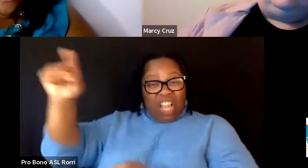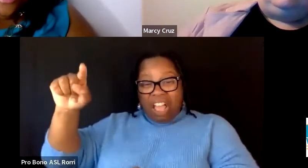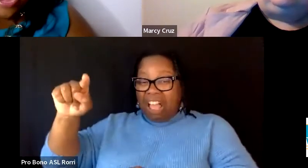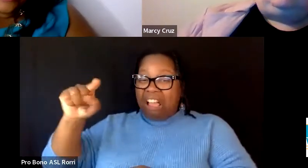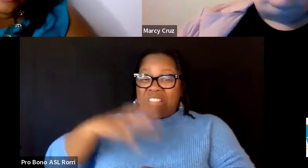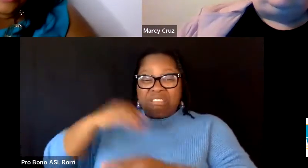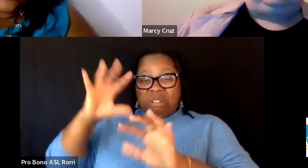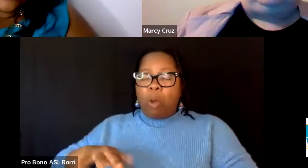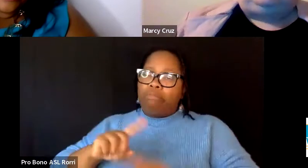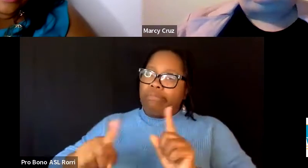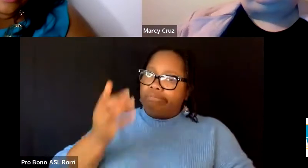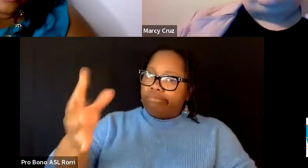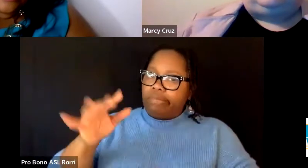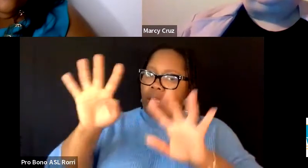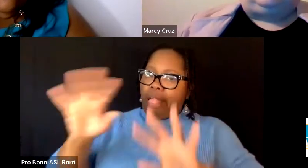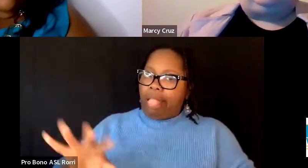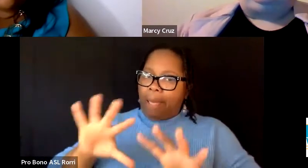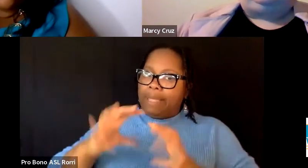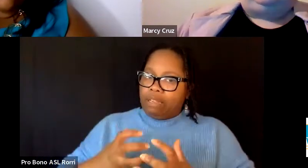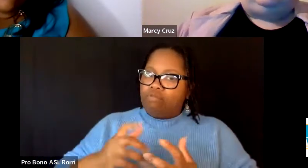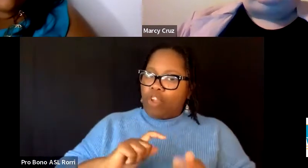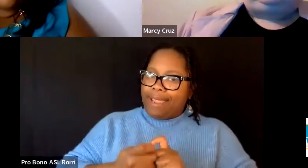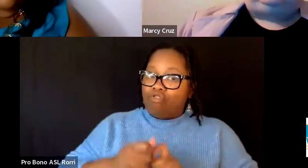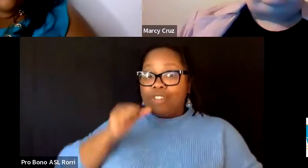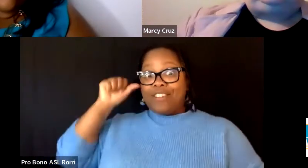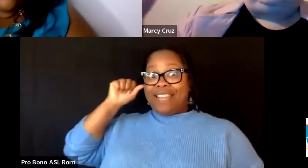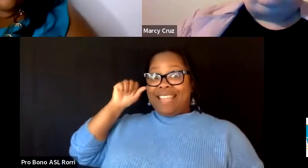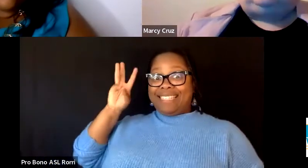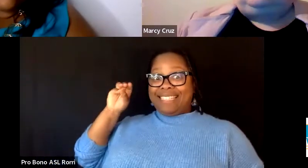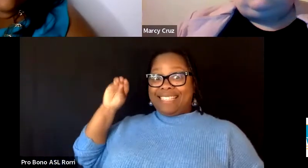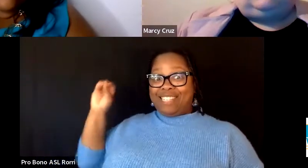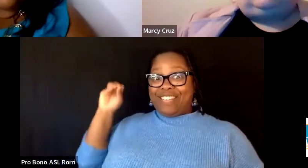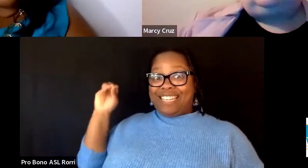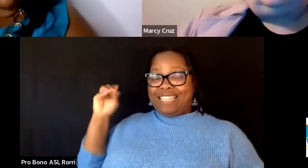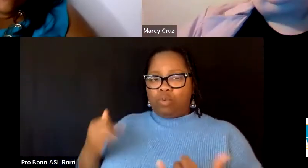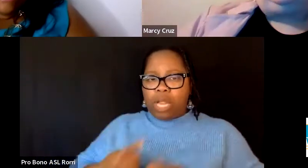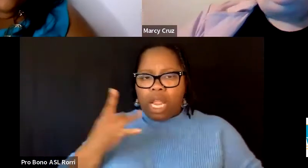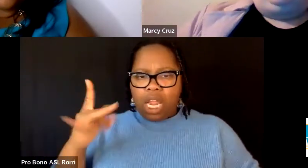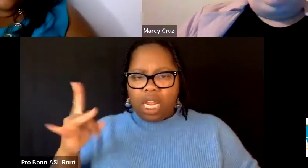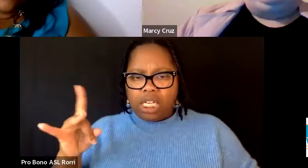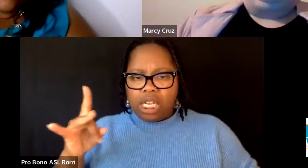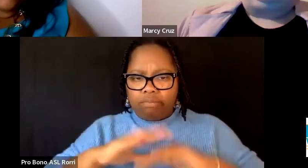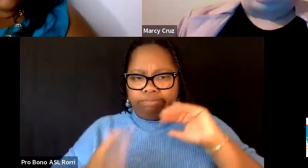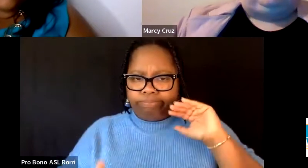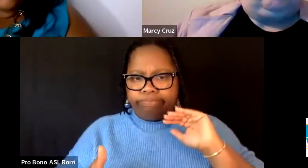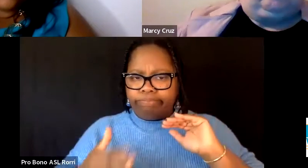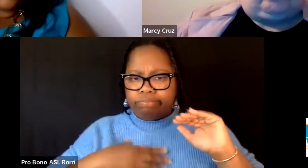other. Yesterday Right. it was 60 degrees. Today it's like 18 with snow. I don't get it.